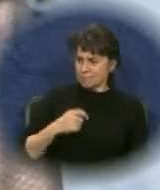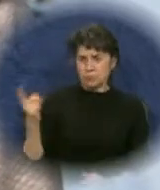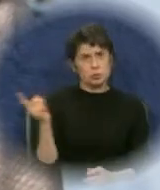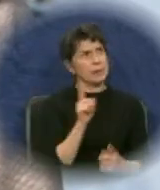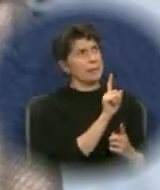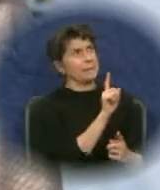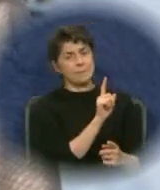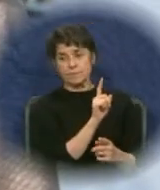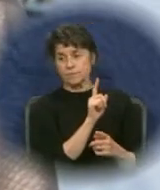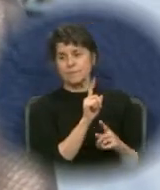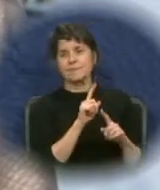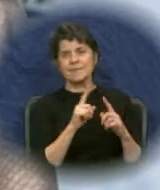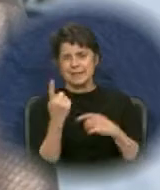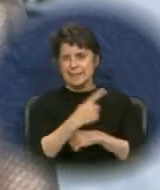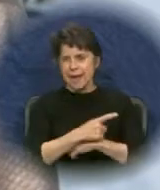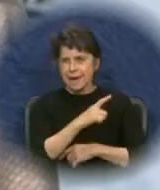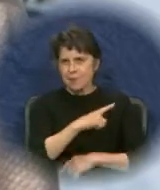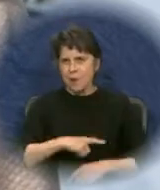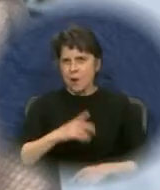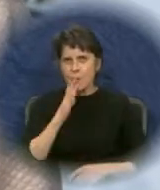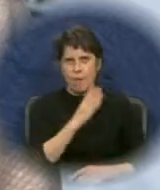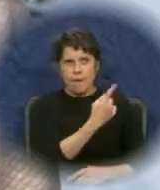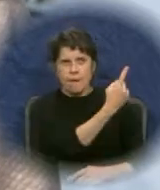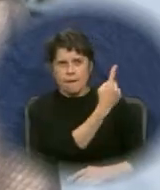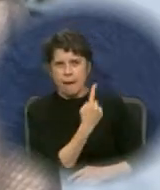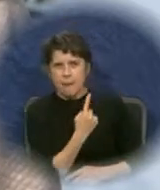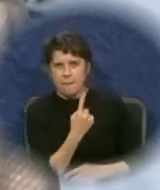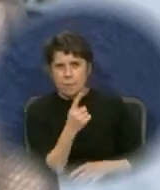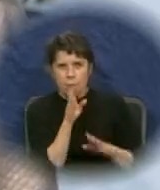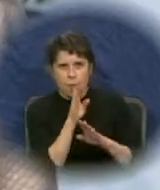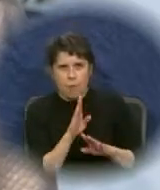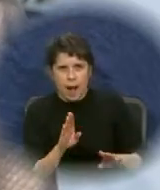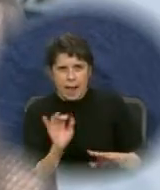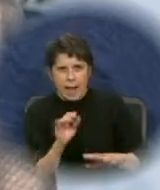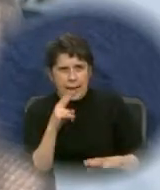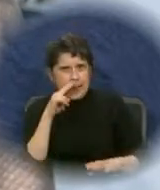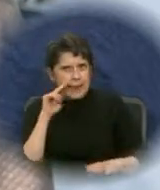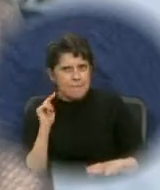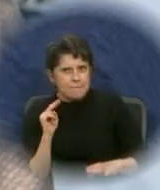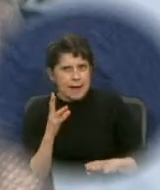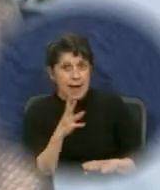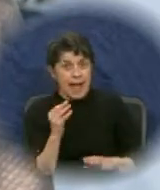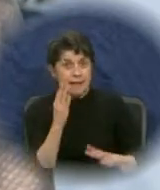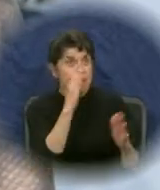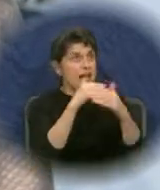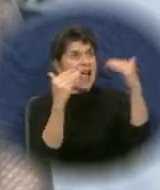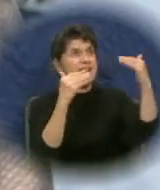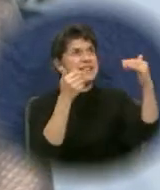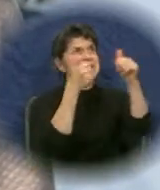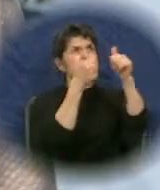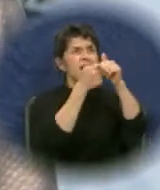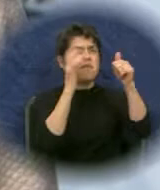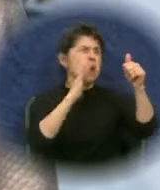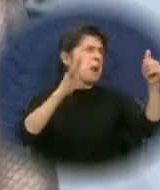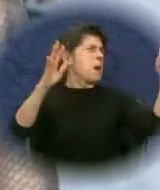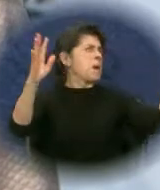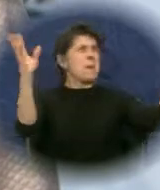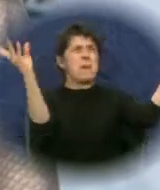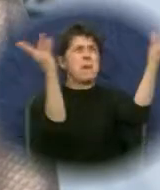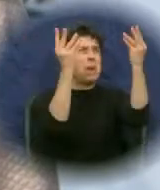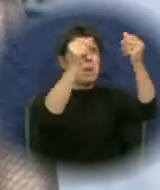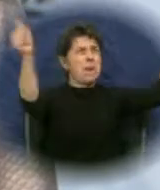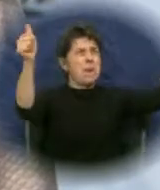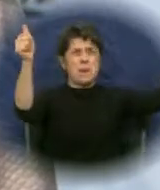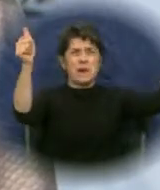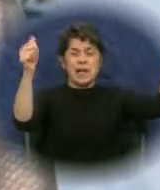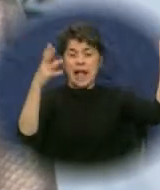the day of the Lord will come like a thief, and then the heavens will pass away with a mighty roar, and the elements